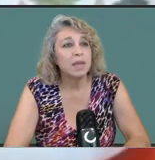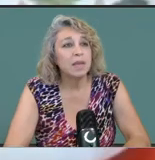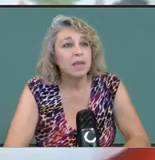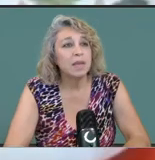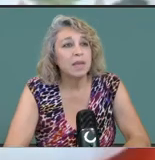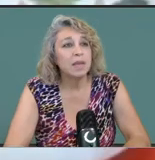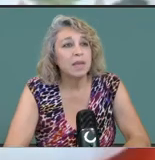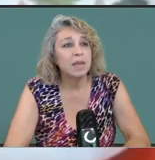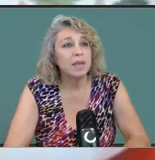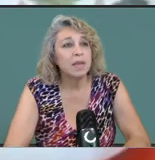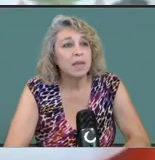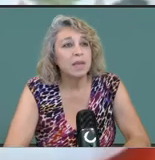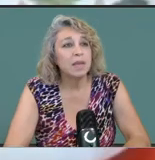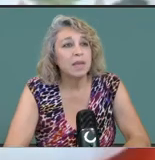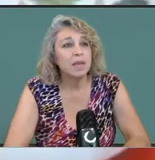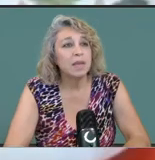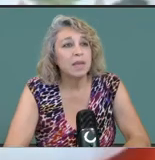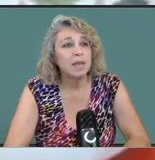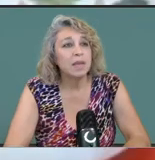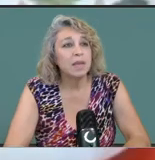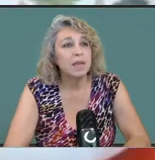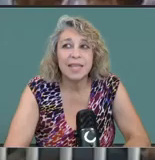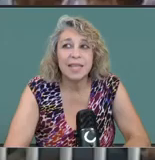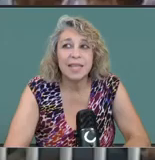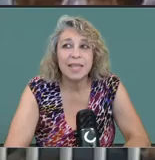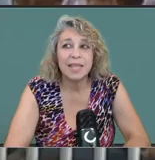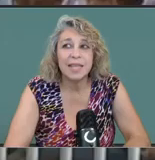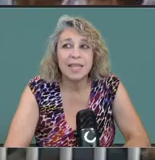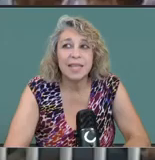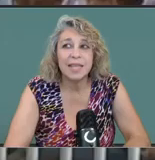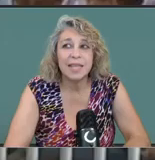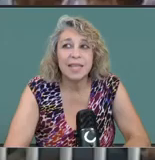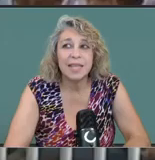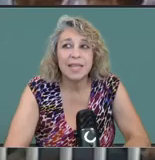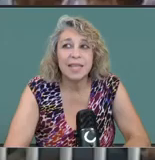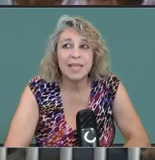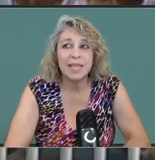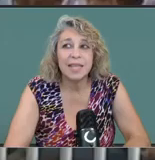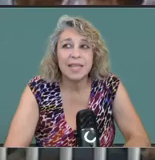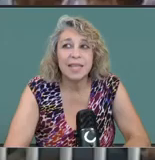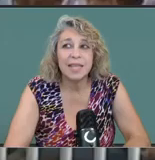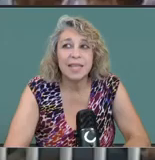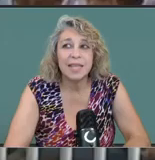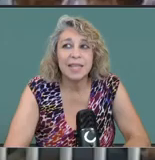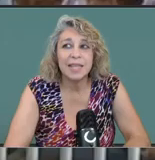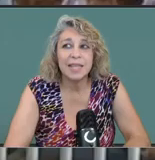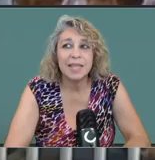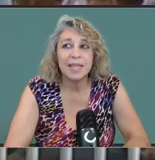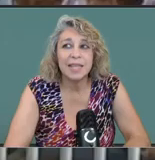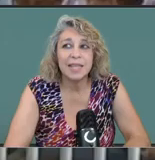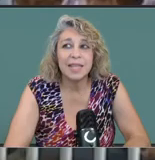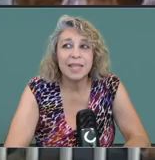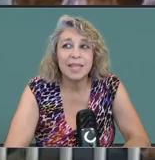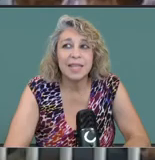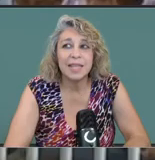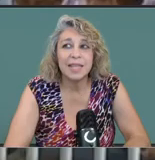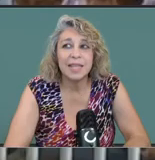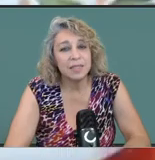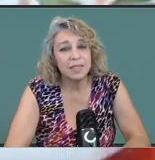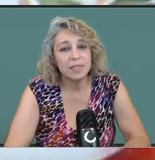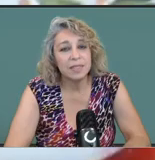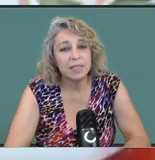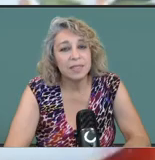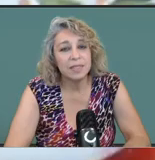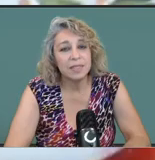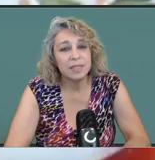million person and that money is that which is being utilized to attend to the demands